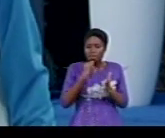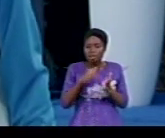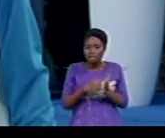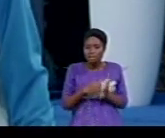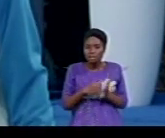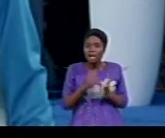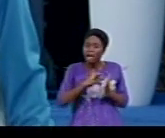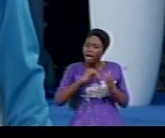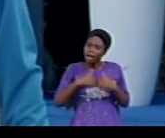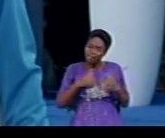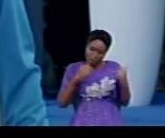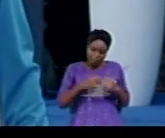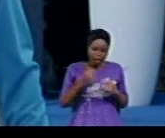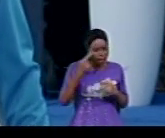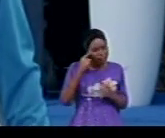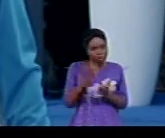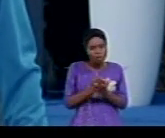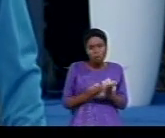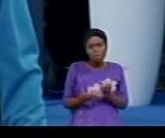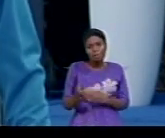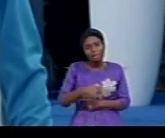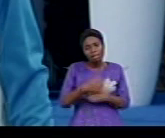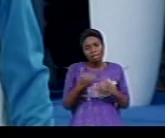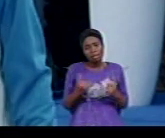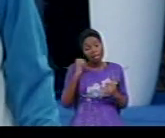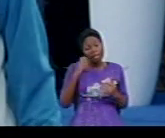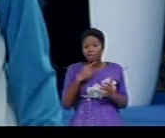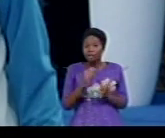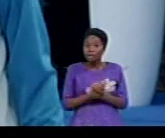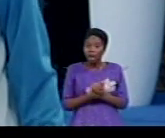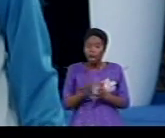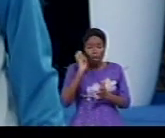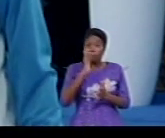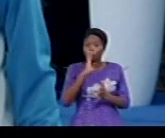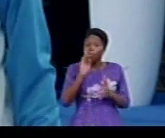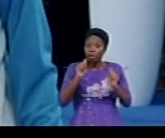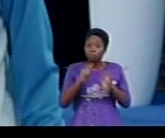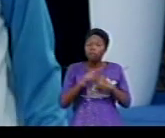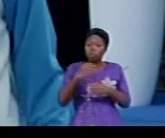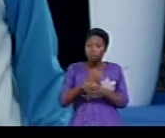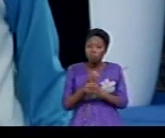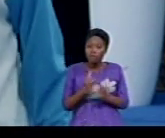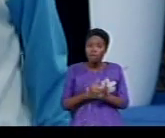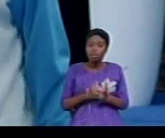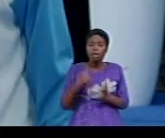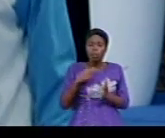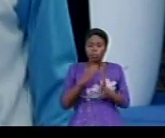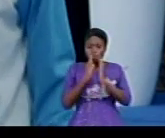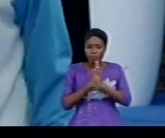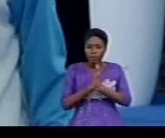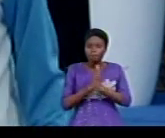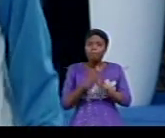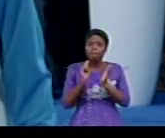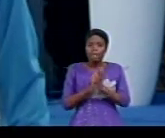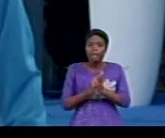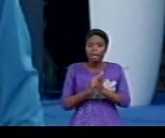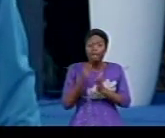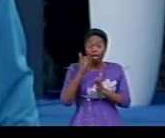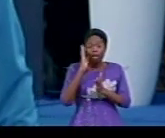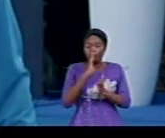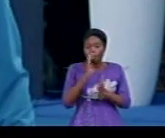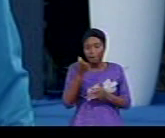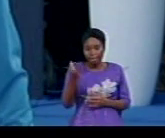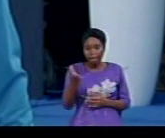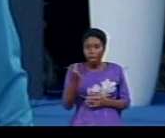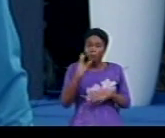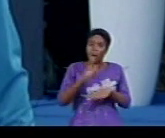now. What is it? So I said, boy, so will you be able to make it? He prayed that, assured him I'll be here. So on